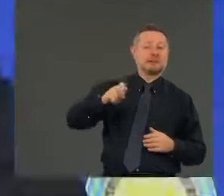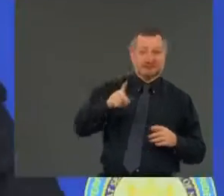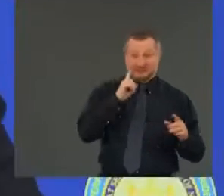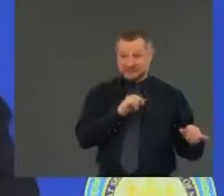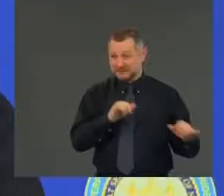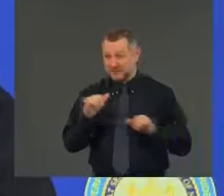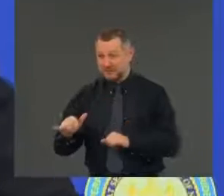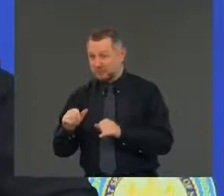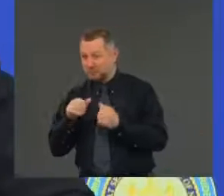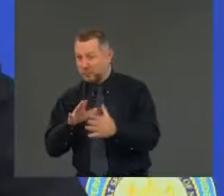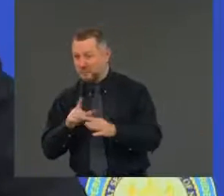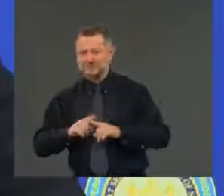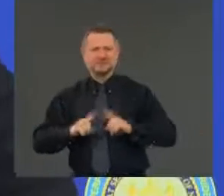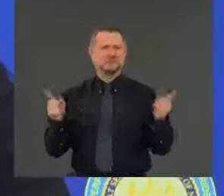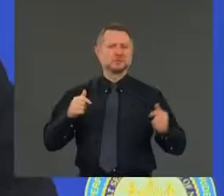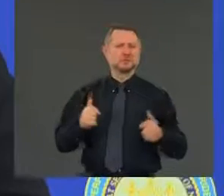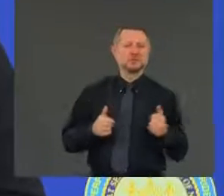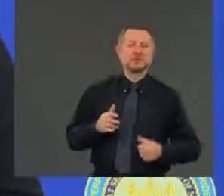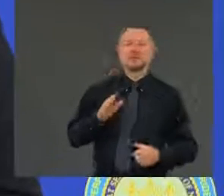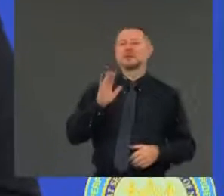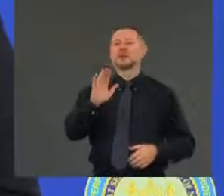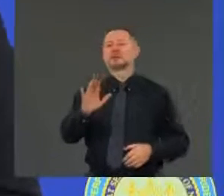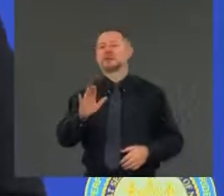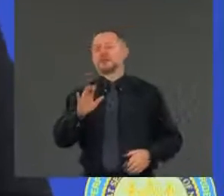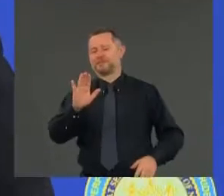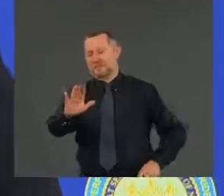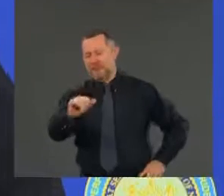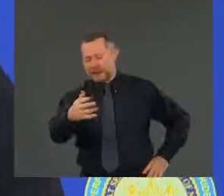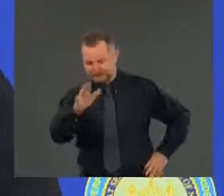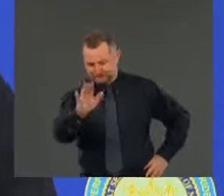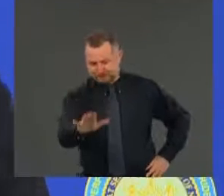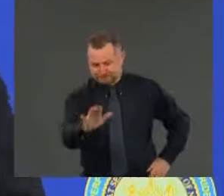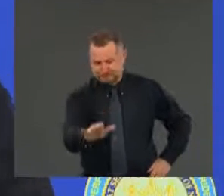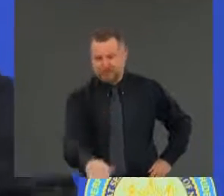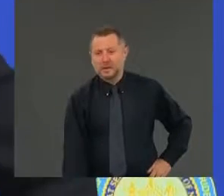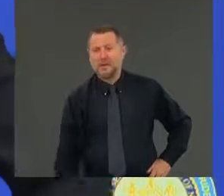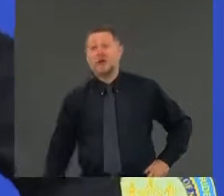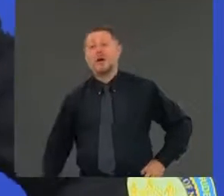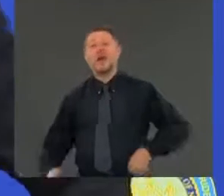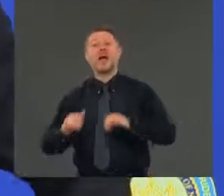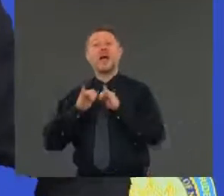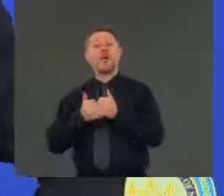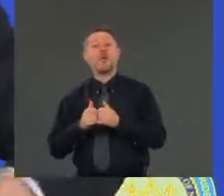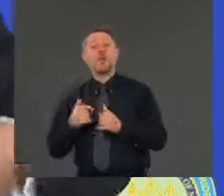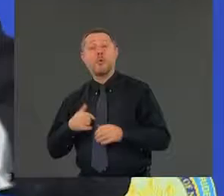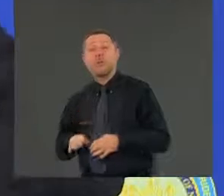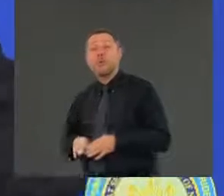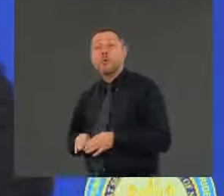time? Yeah. The way we are reopening, in many ways,